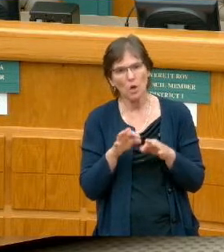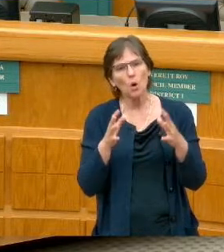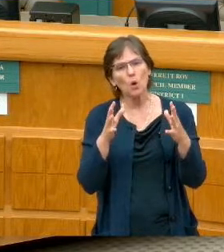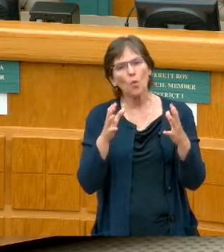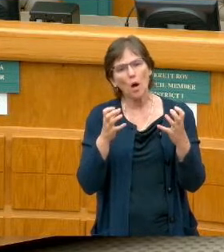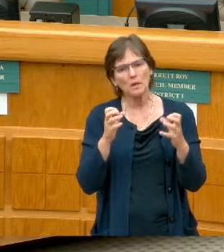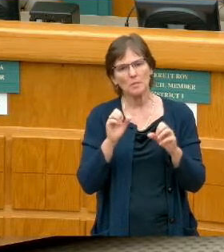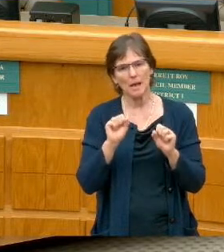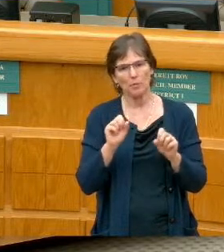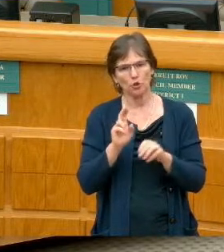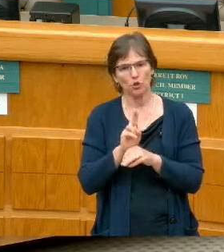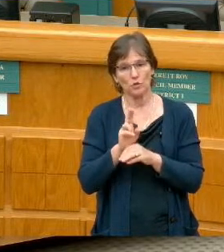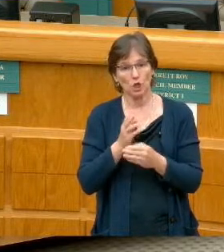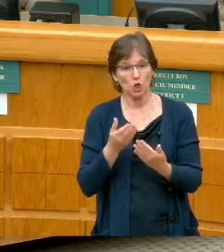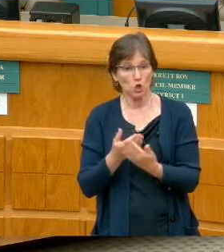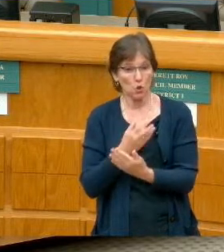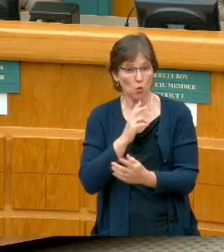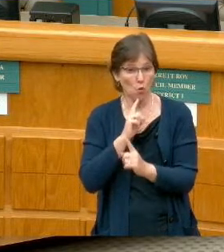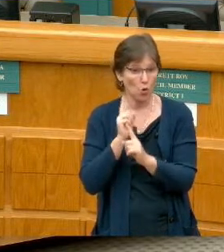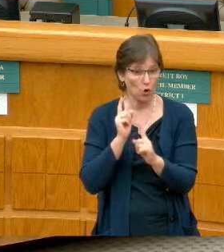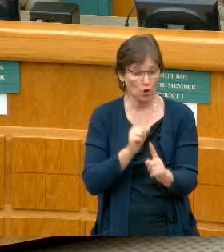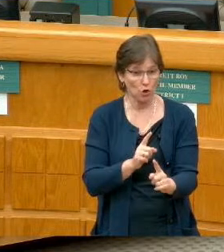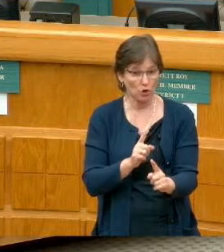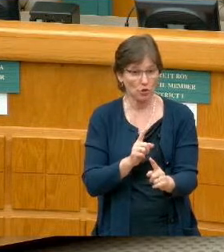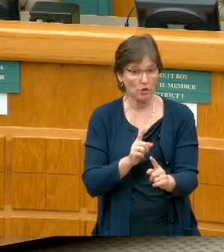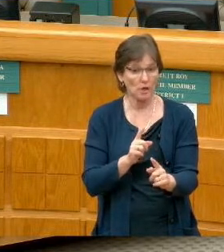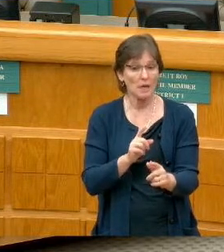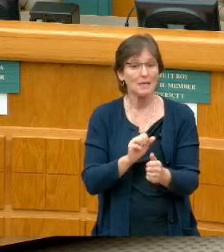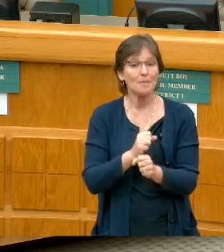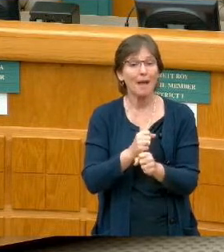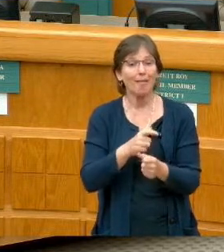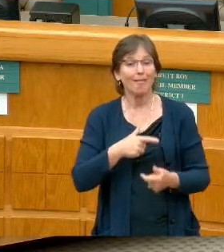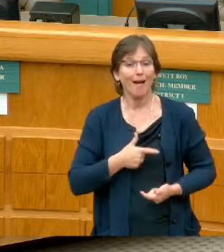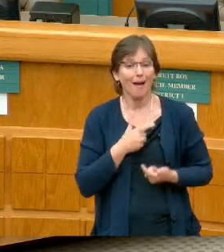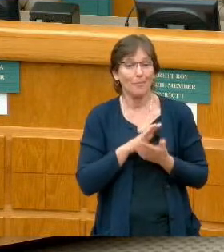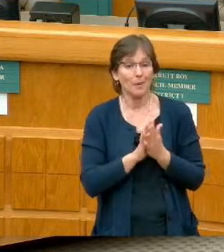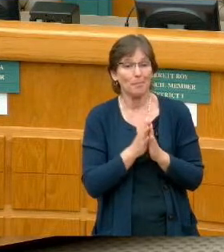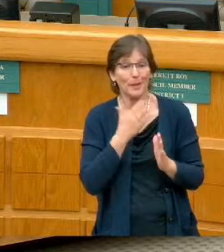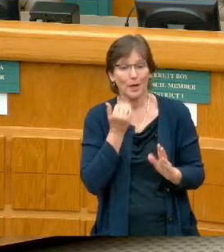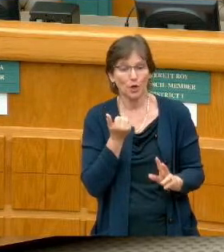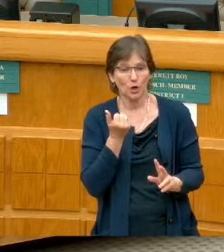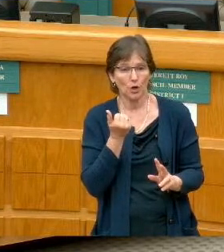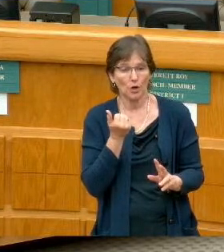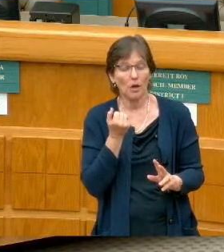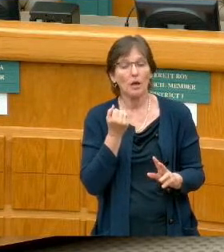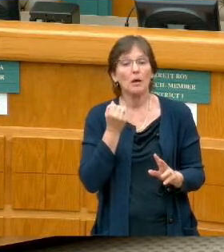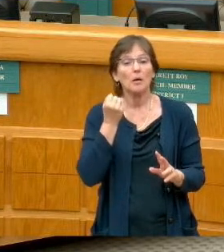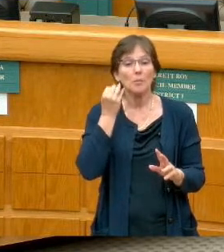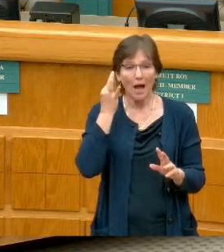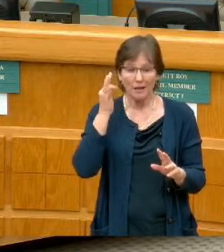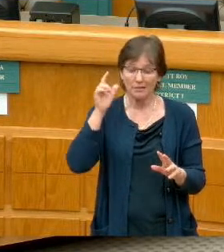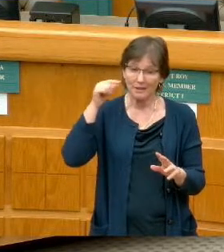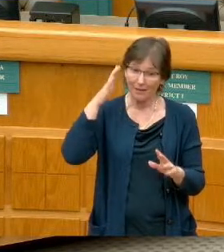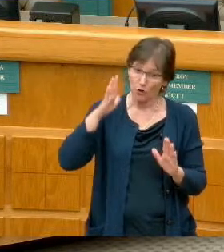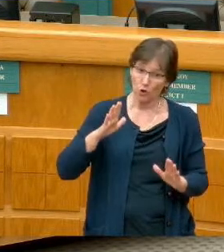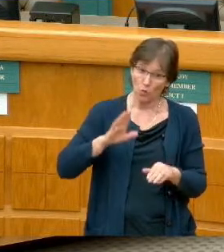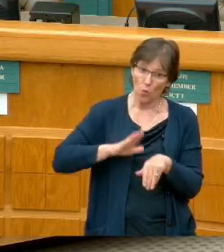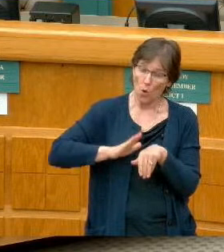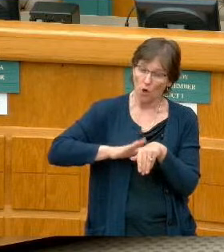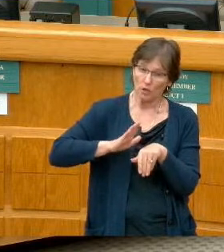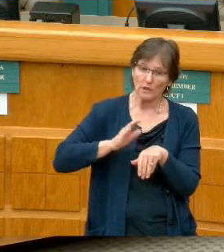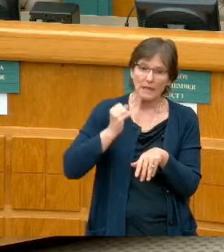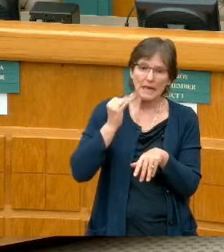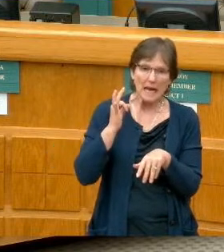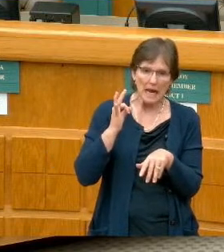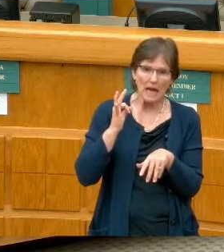lives better. But he also warned that if we go backwards, there will have to be new orders in place.